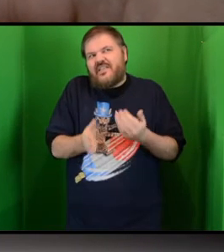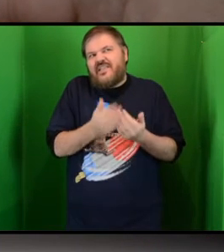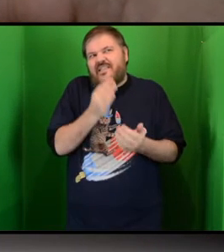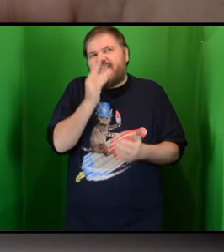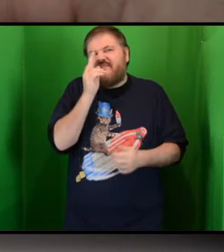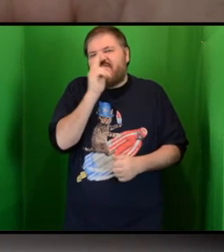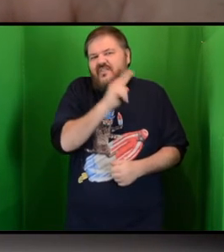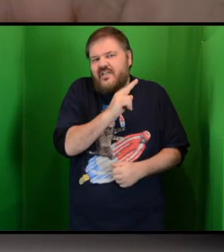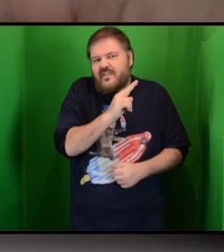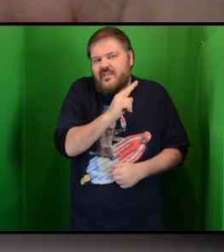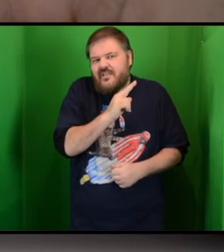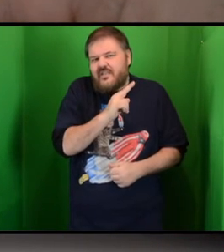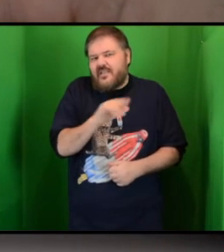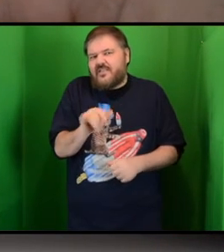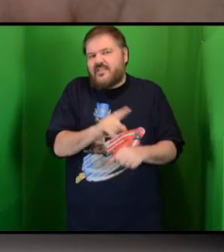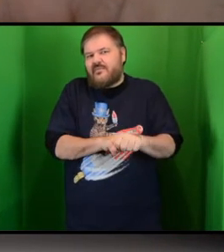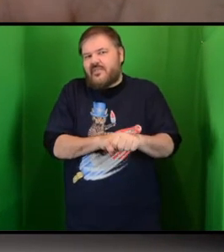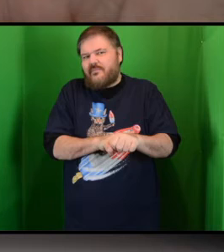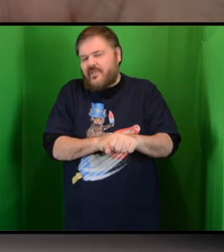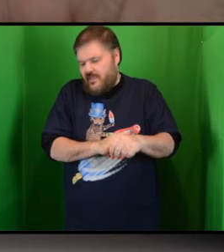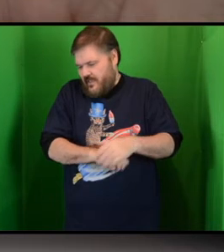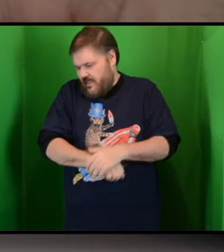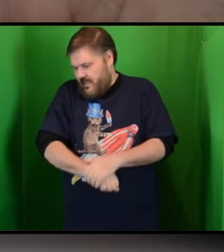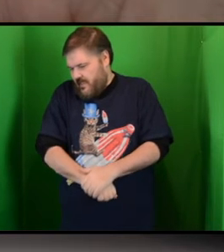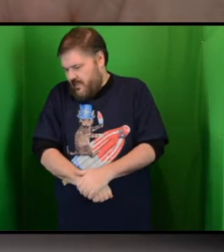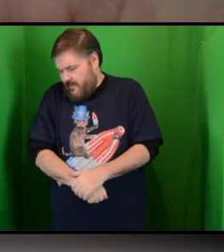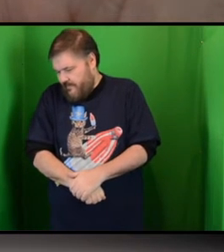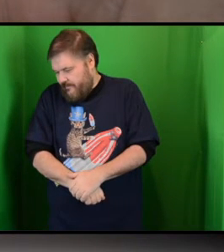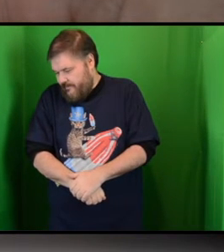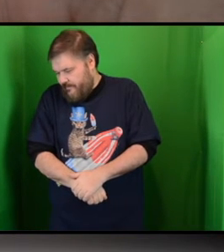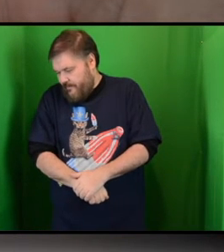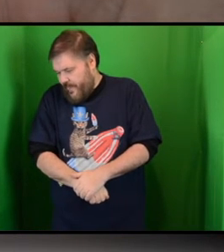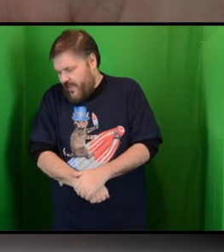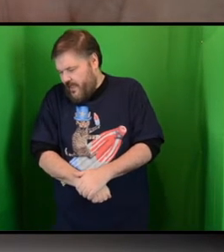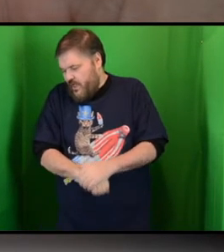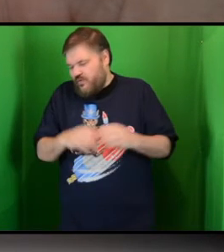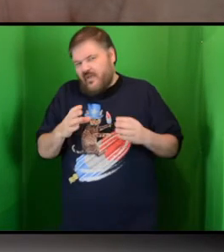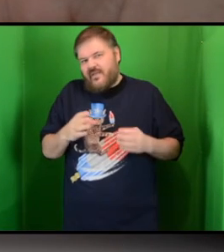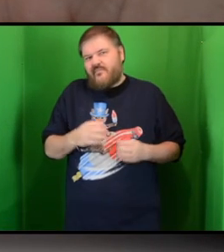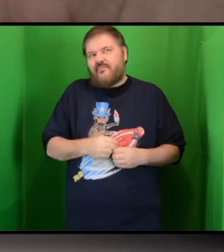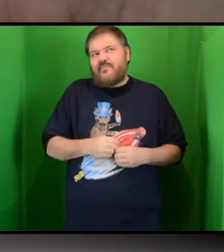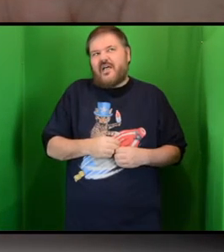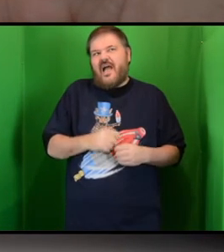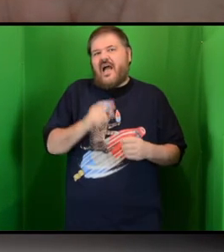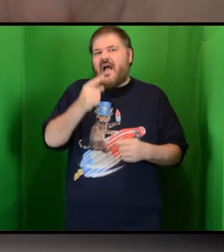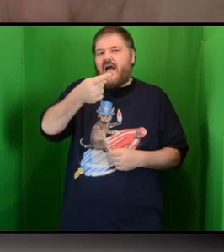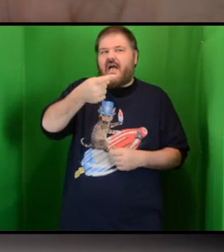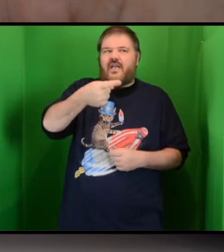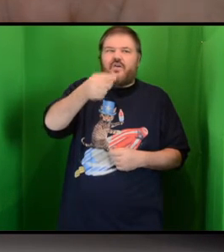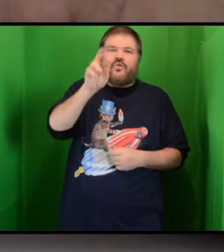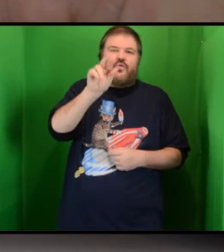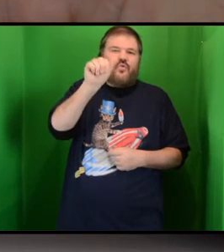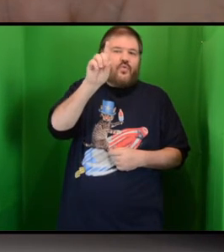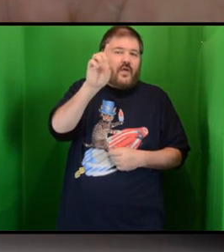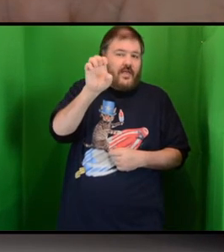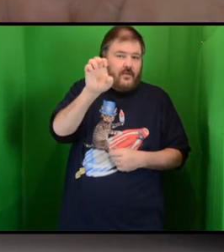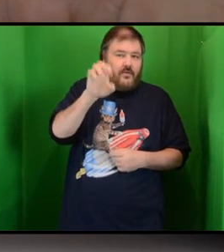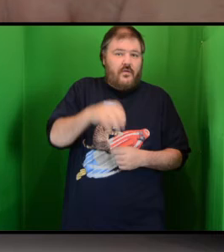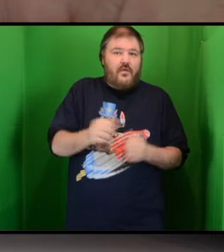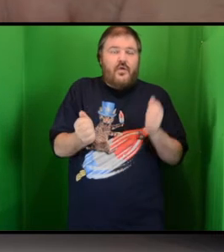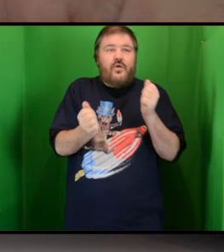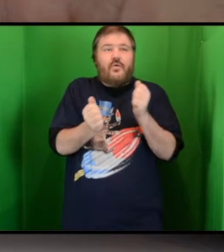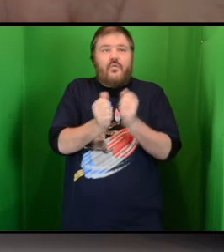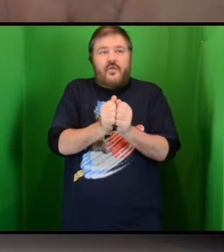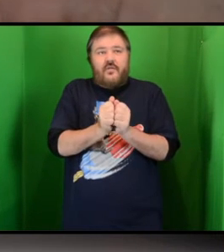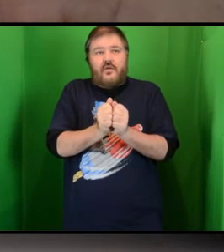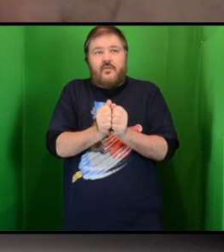it. But the face means a lot to me in a character, you know, because it really shows a